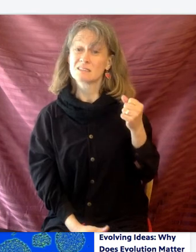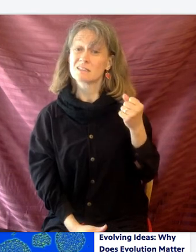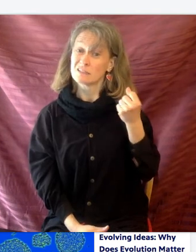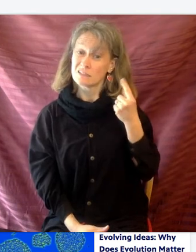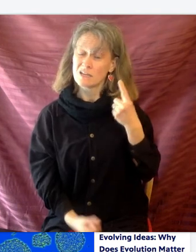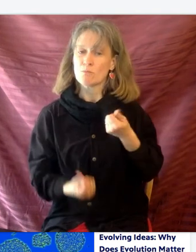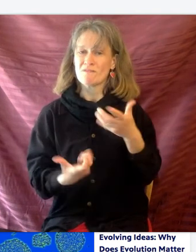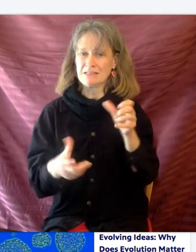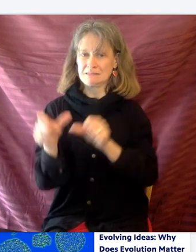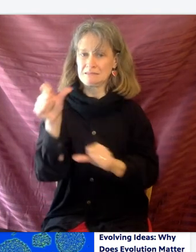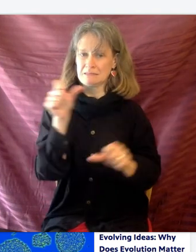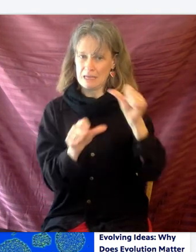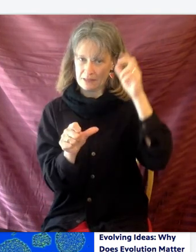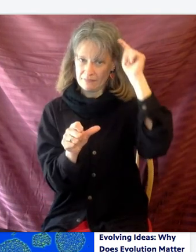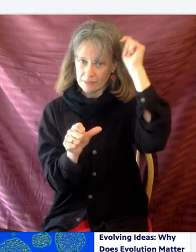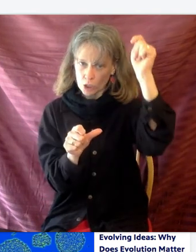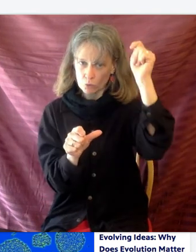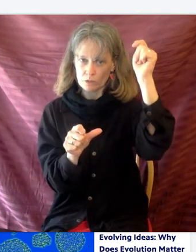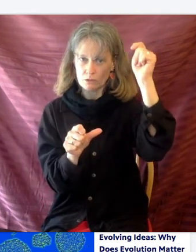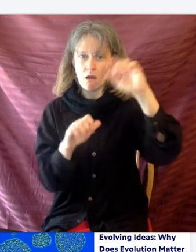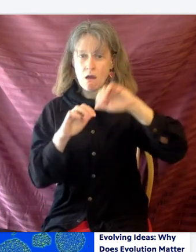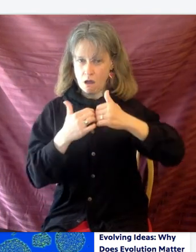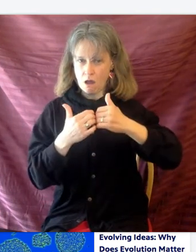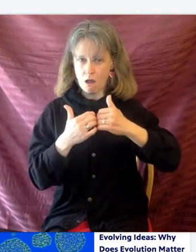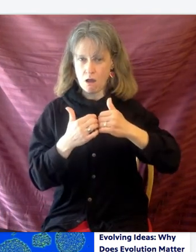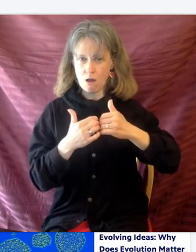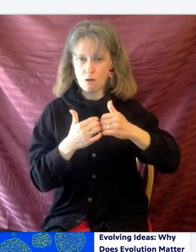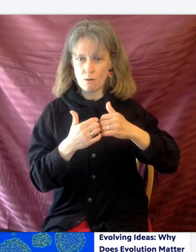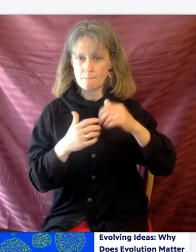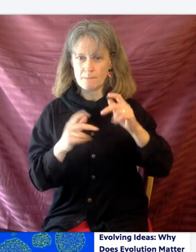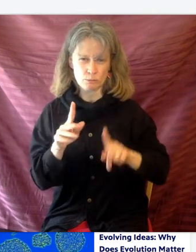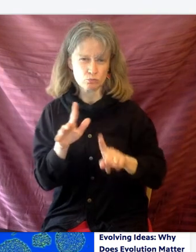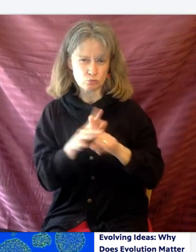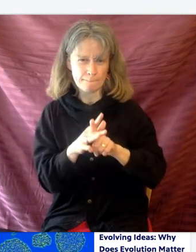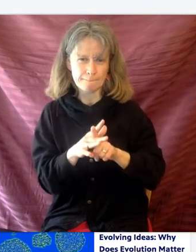He called his mechanism of change natural selection.